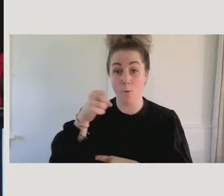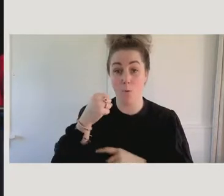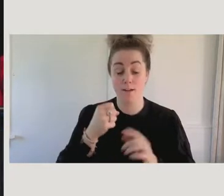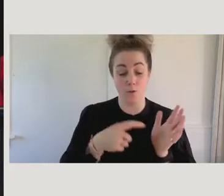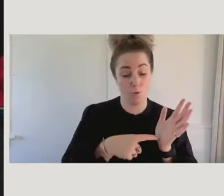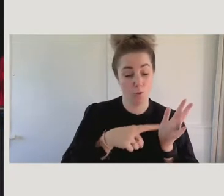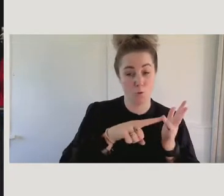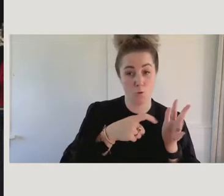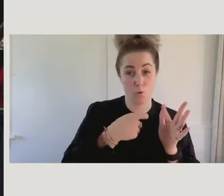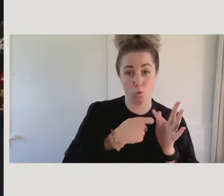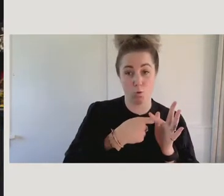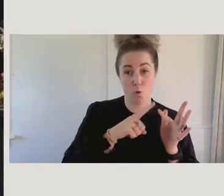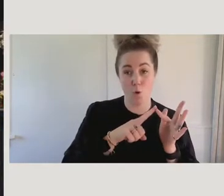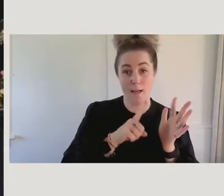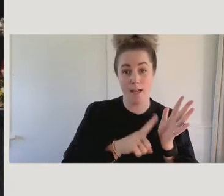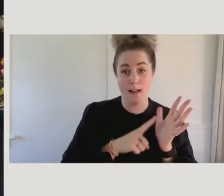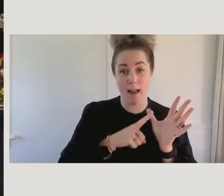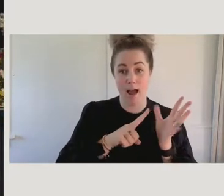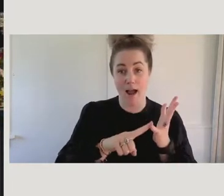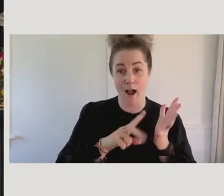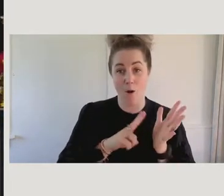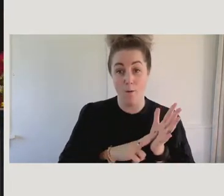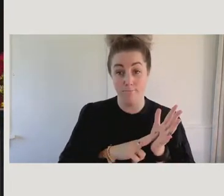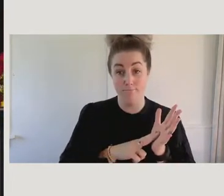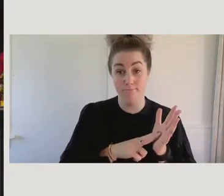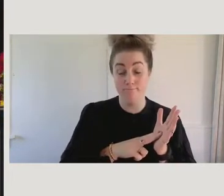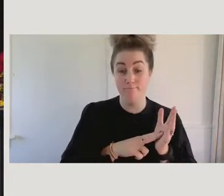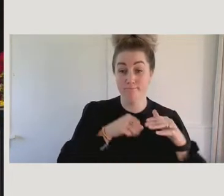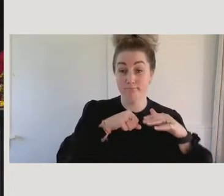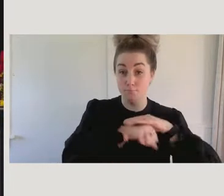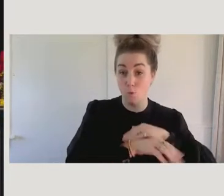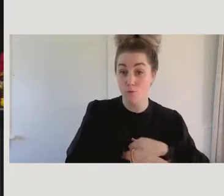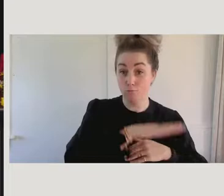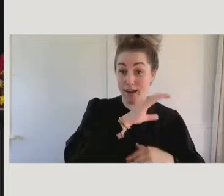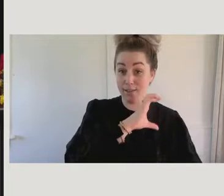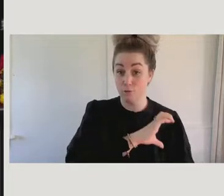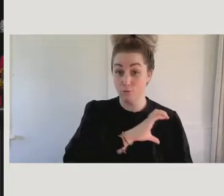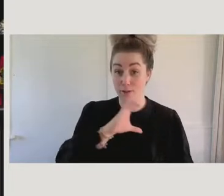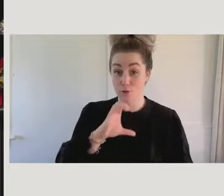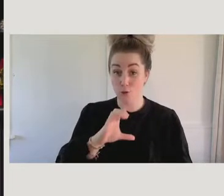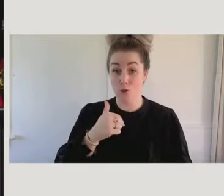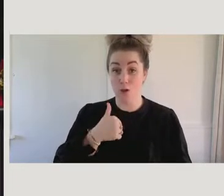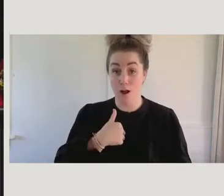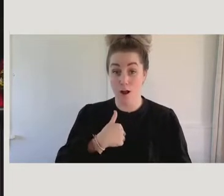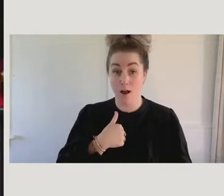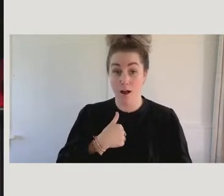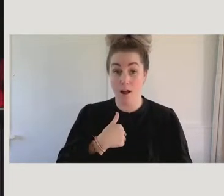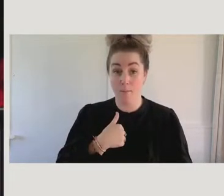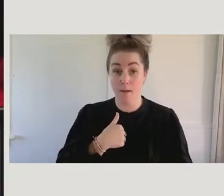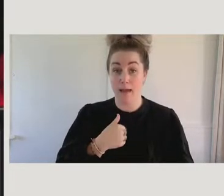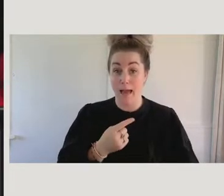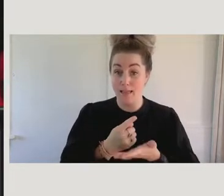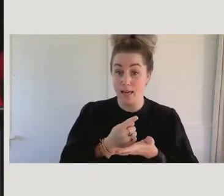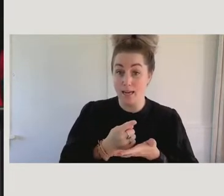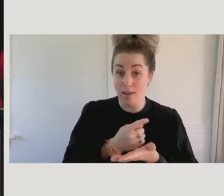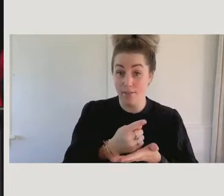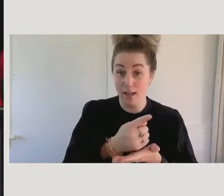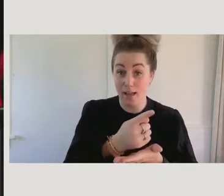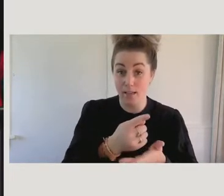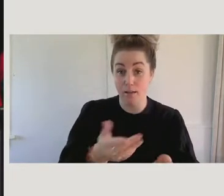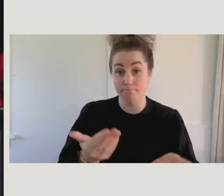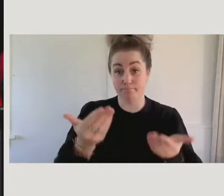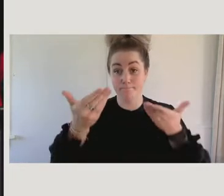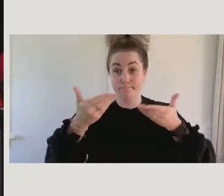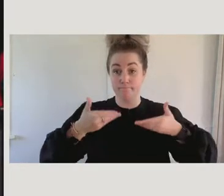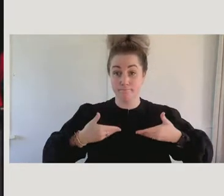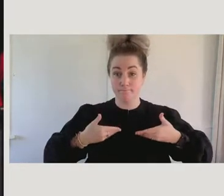and raised in Christchurch I'm actually the Pacific and the Mana Pacifica navigator that was bestowed upon